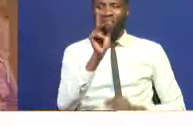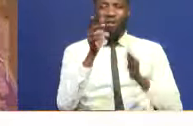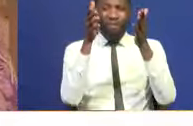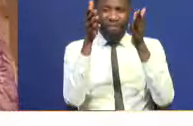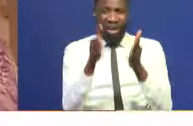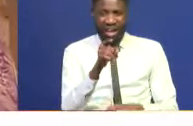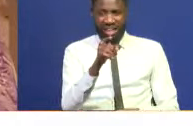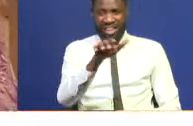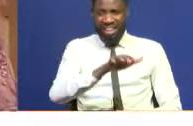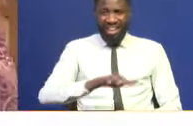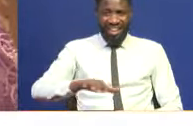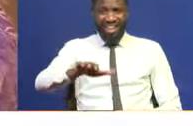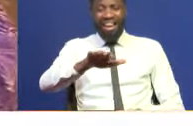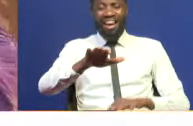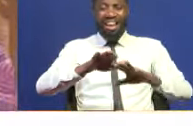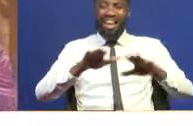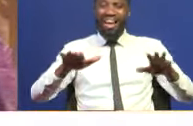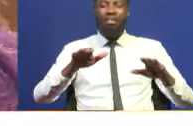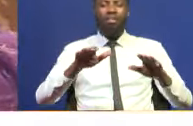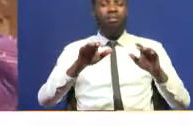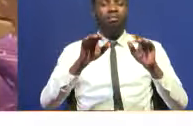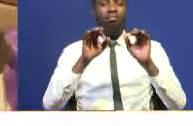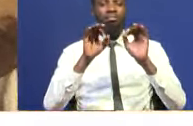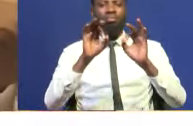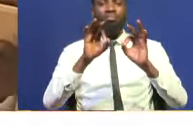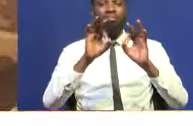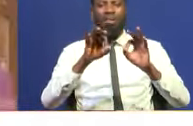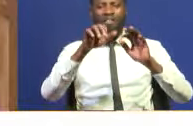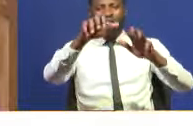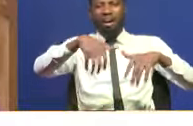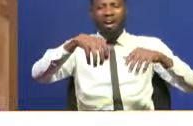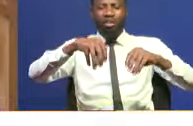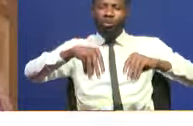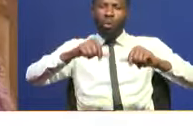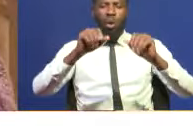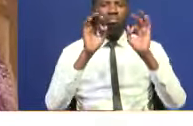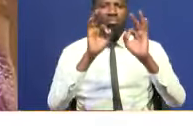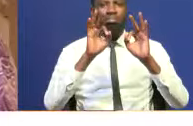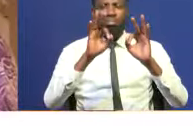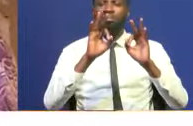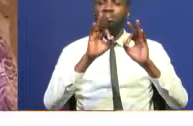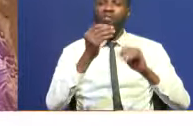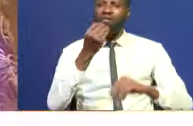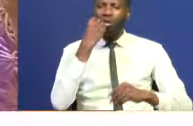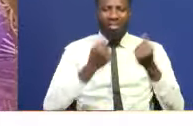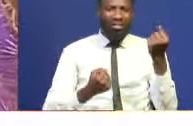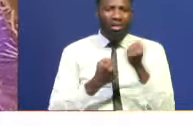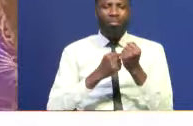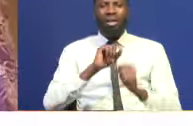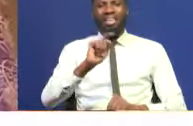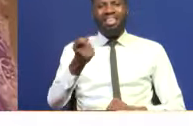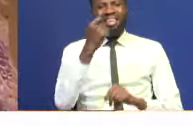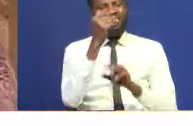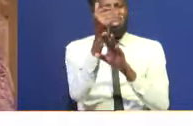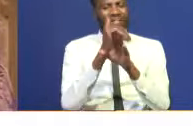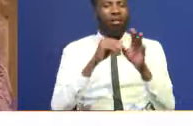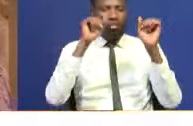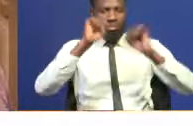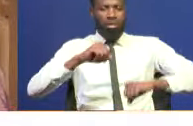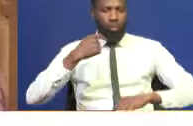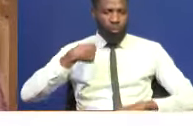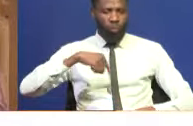of Kenya. It is one of the most fertile places we have. So we have to do